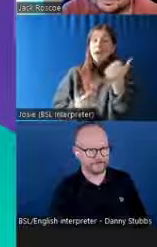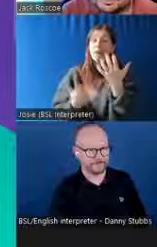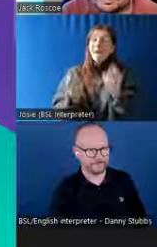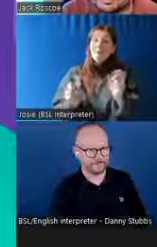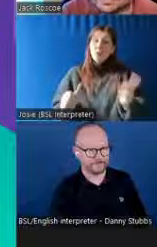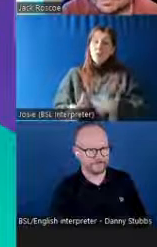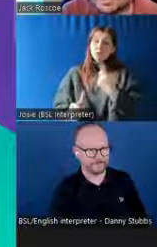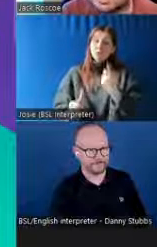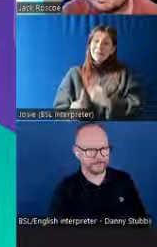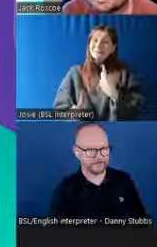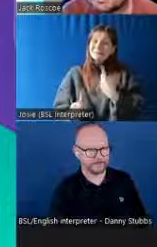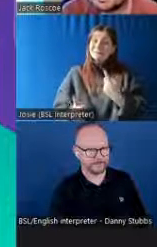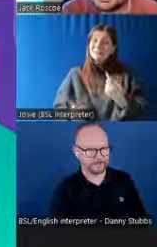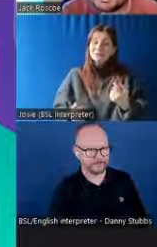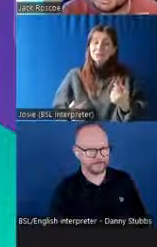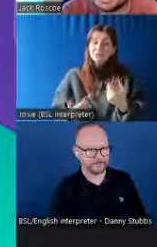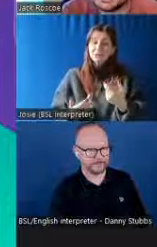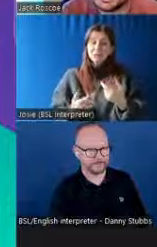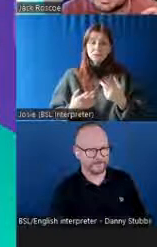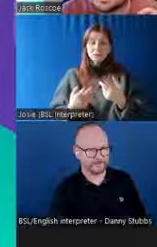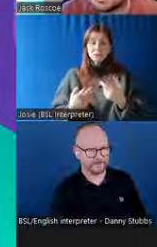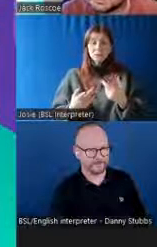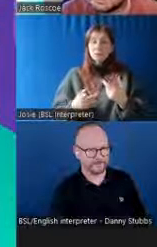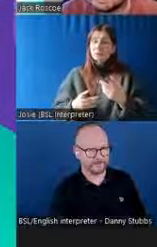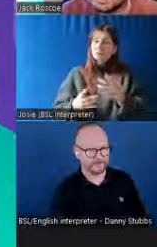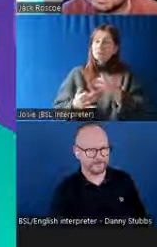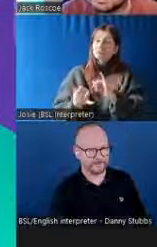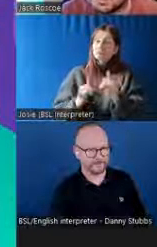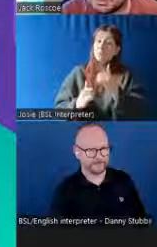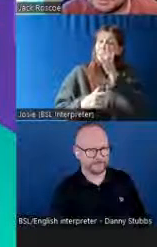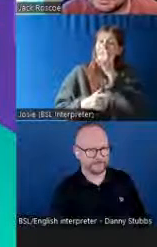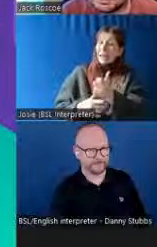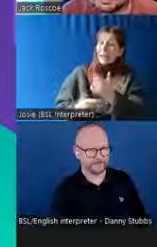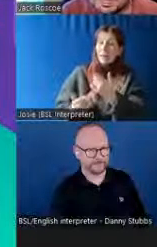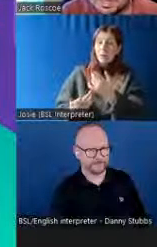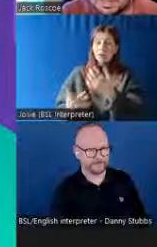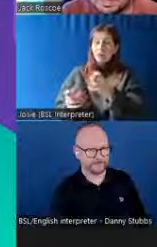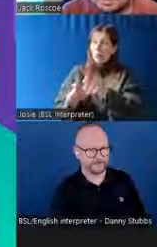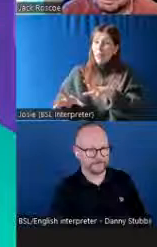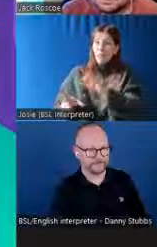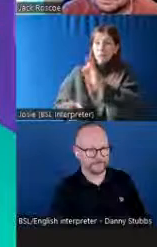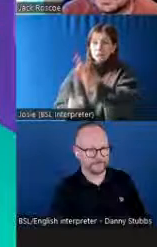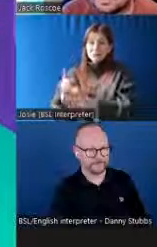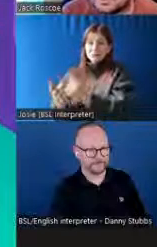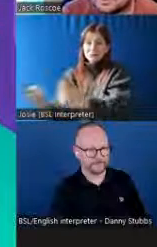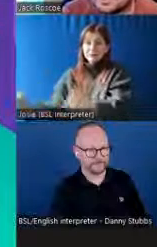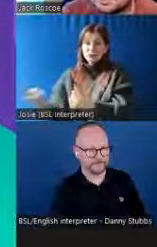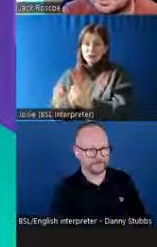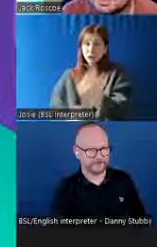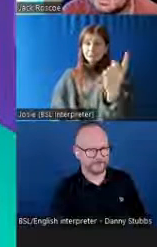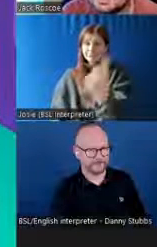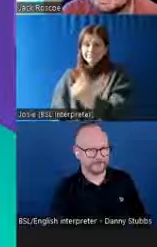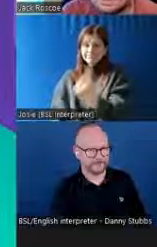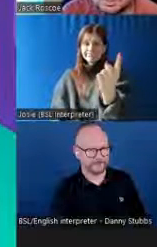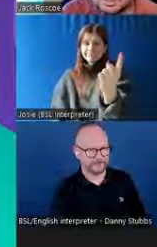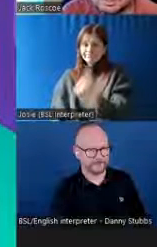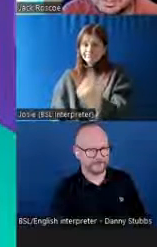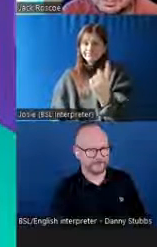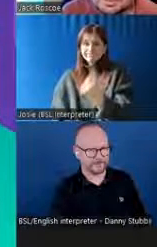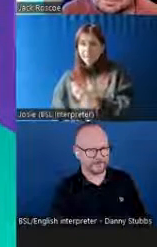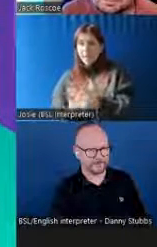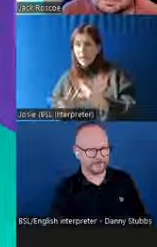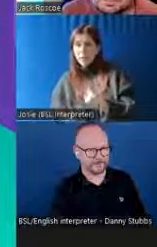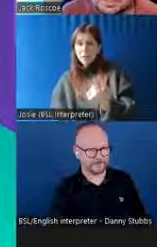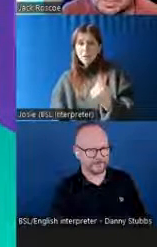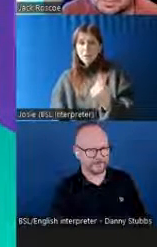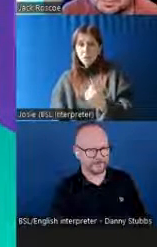people. And they can even look at people going in and out of specific rooms and parts of the building. But that's not likely to be the case in most public